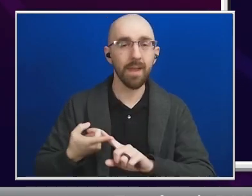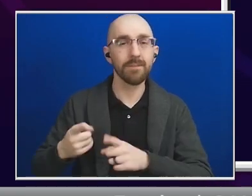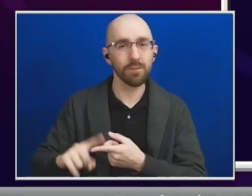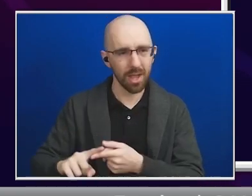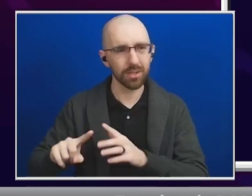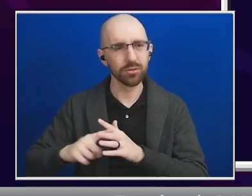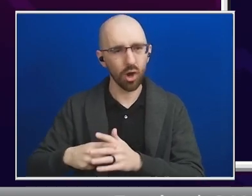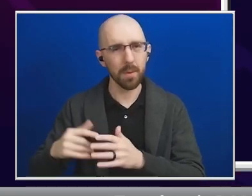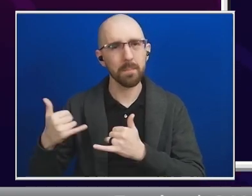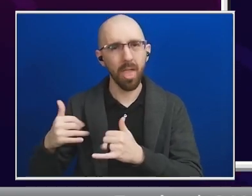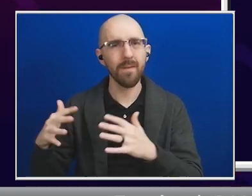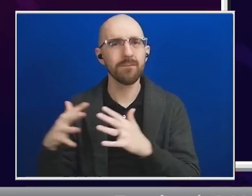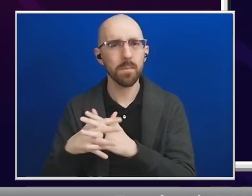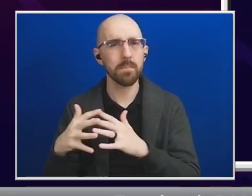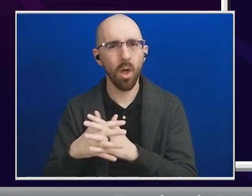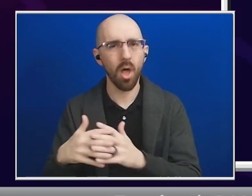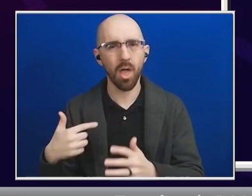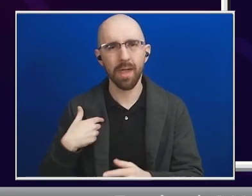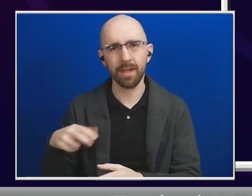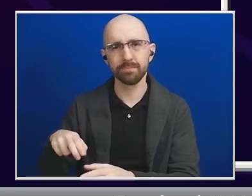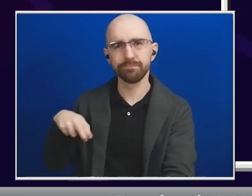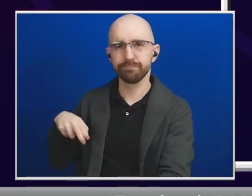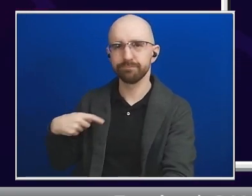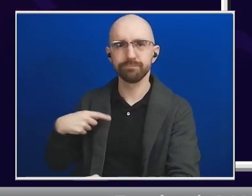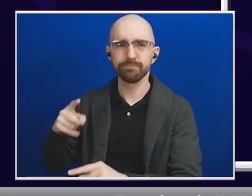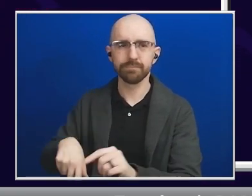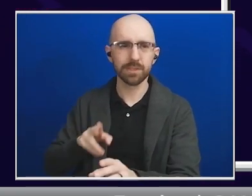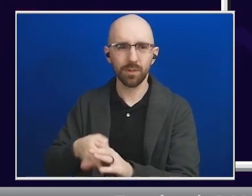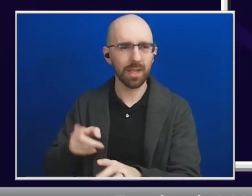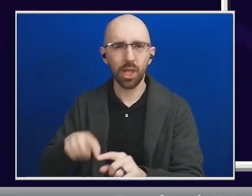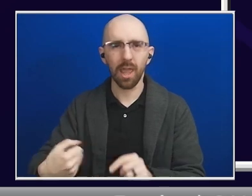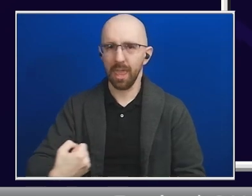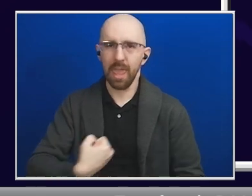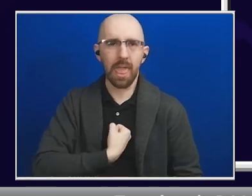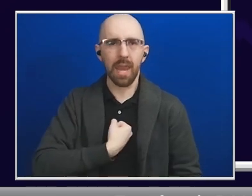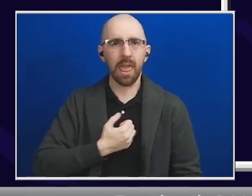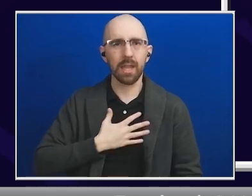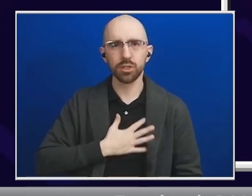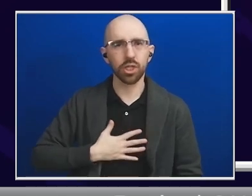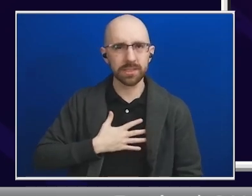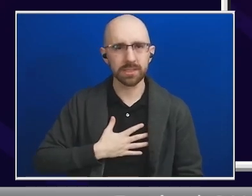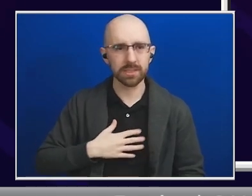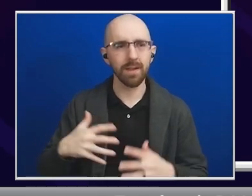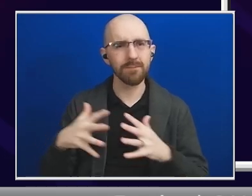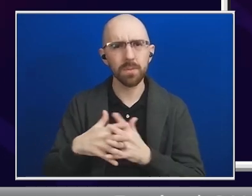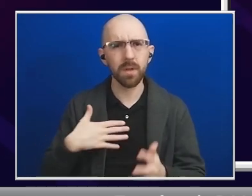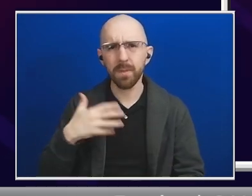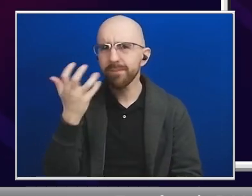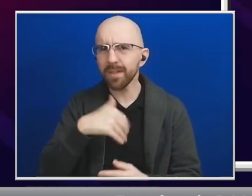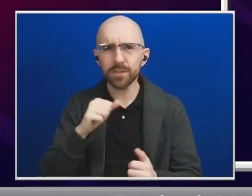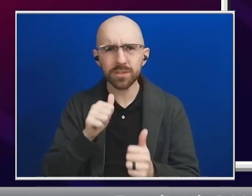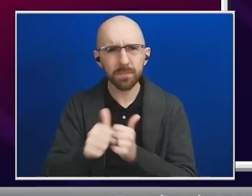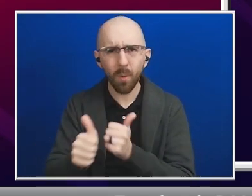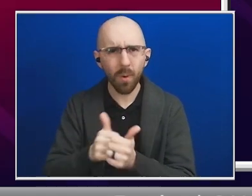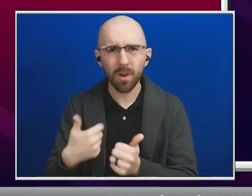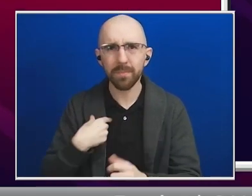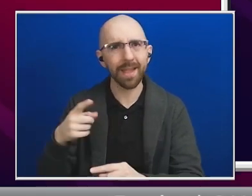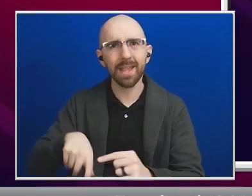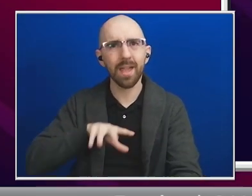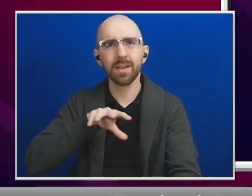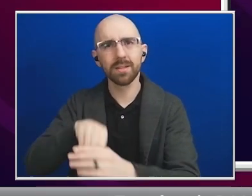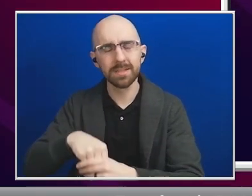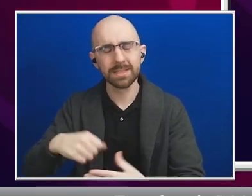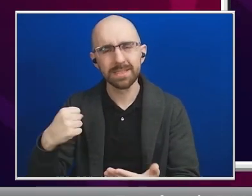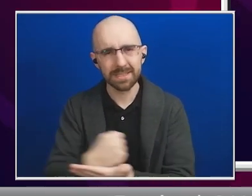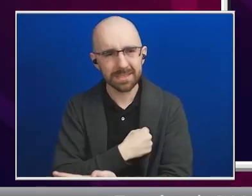football. I couldn't play football because I couldn't, get hit in the chest. And football's my favorite sport, but I couldn't play football. Running around, I